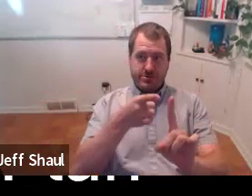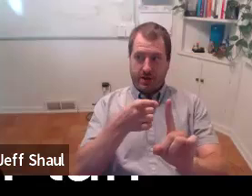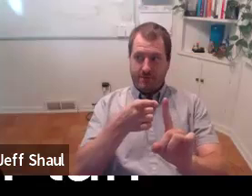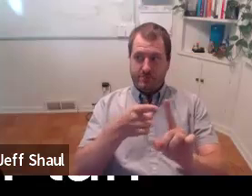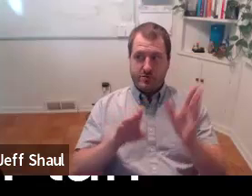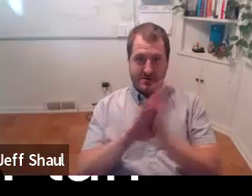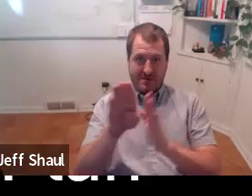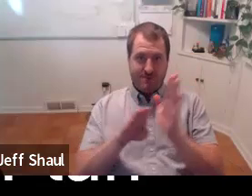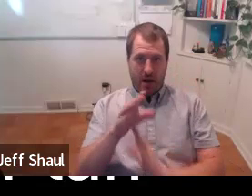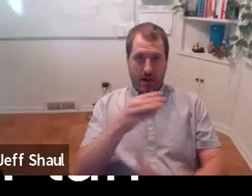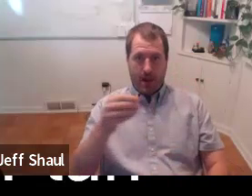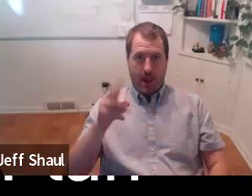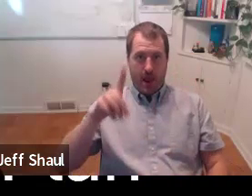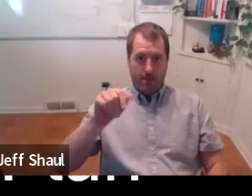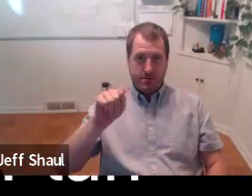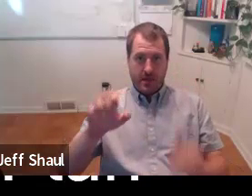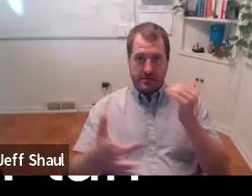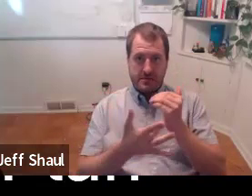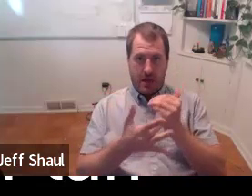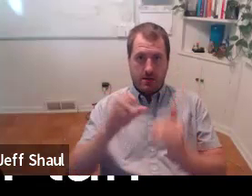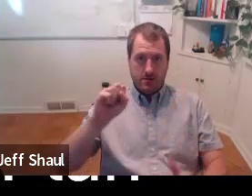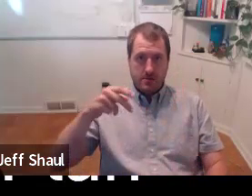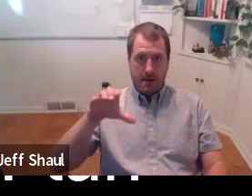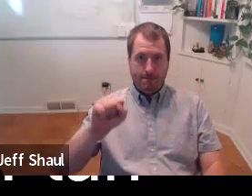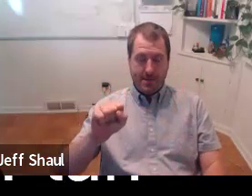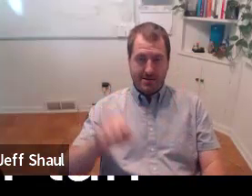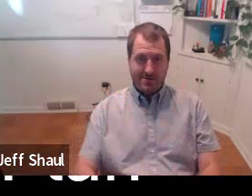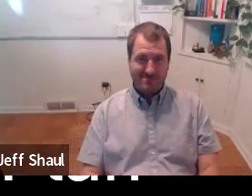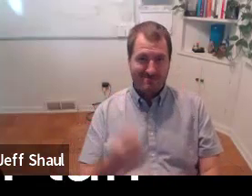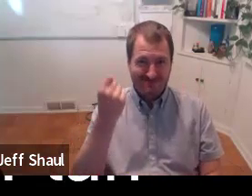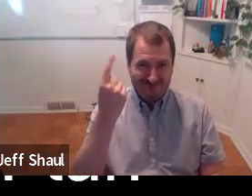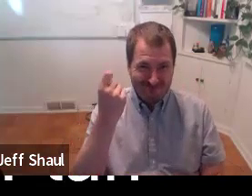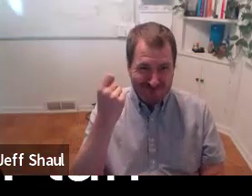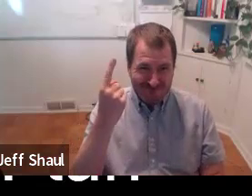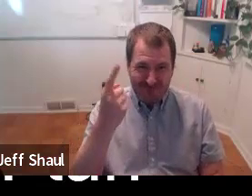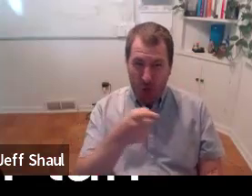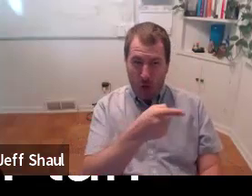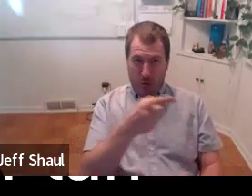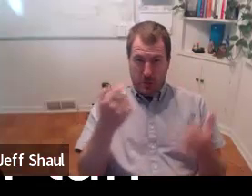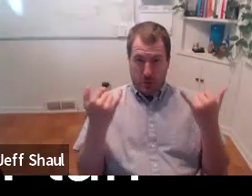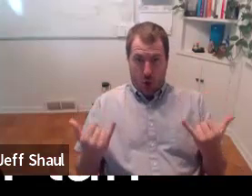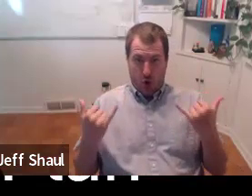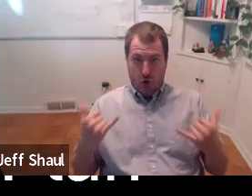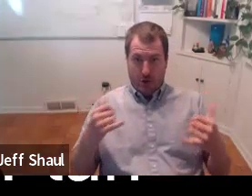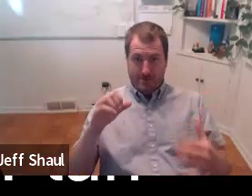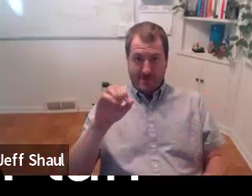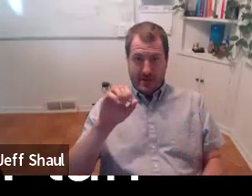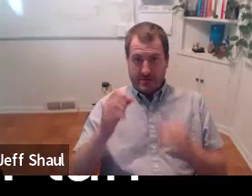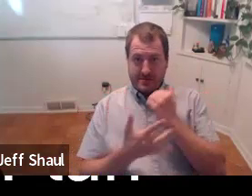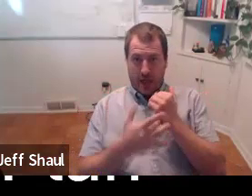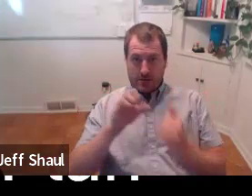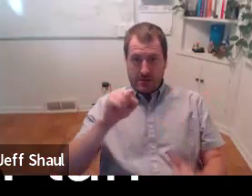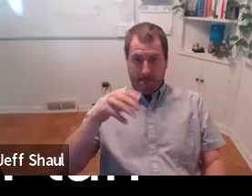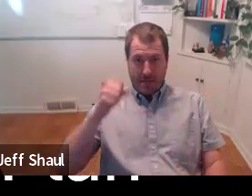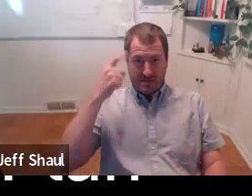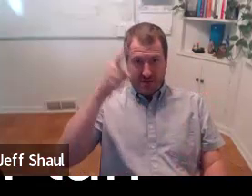First, your first objective is the technical specifications for the technologies. You know,